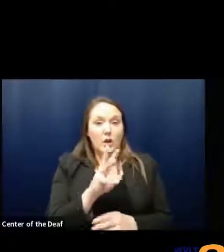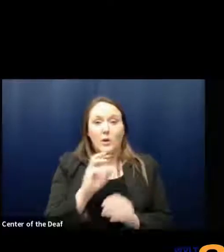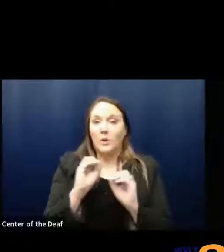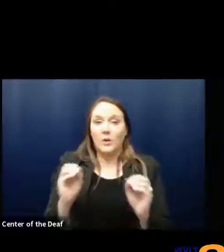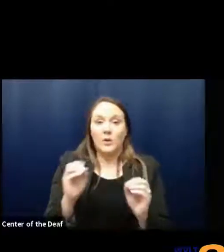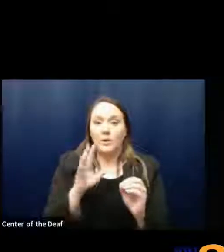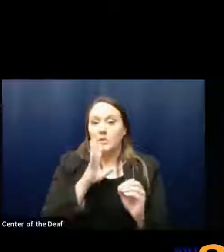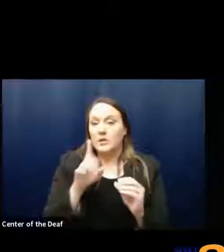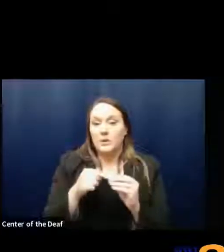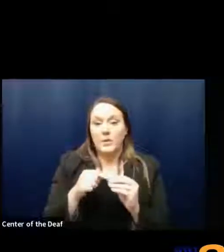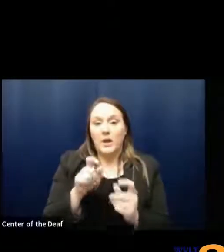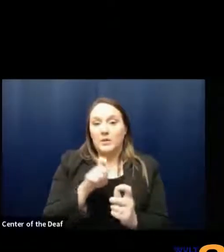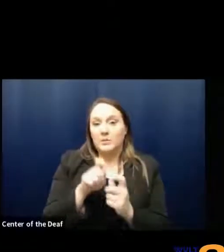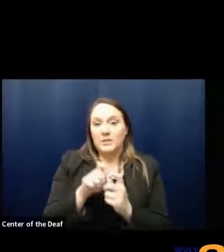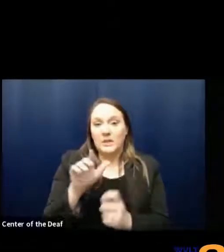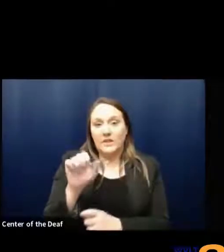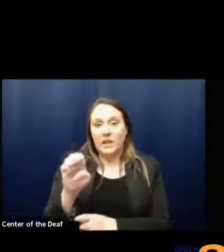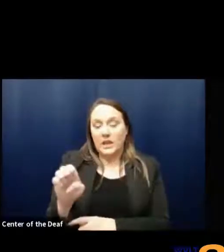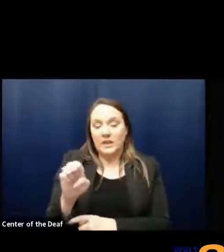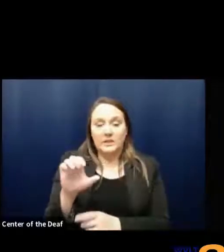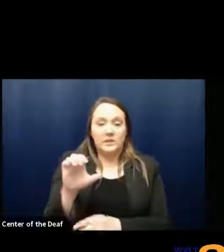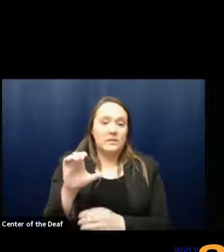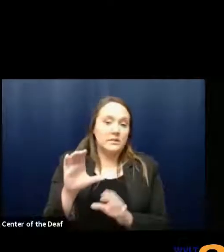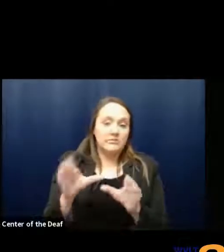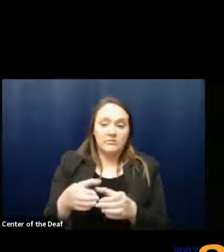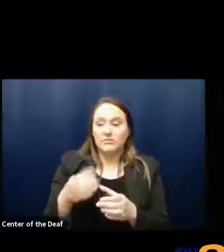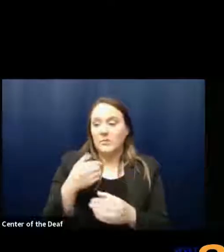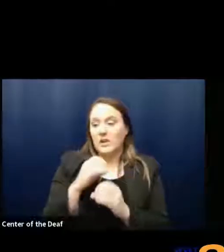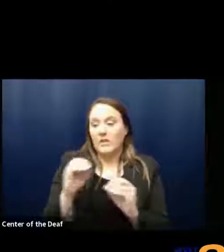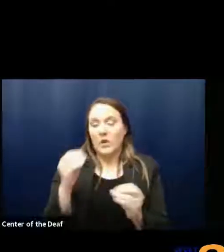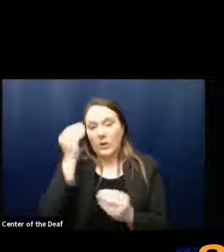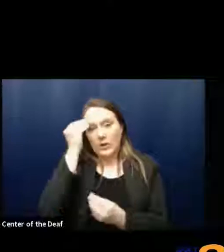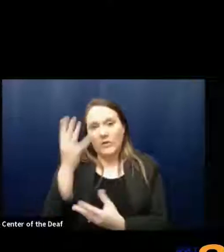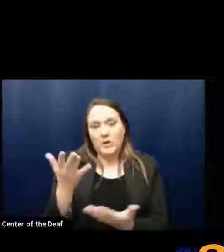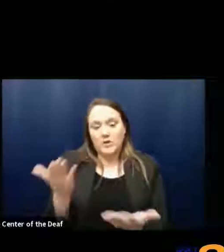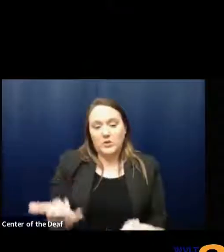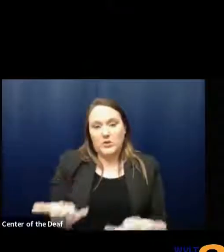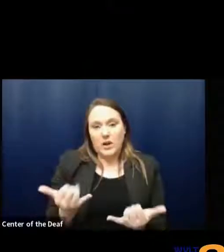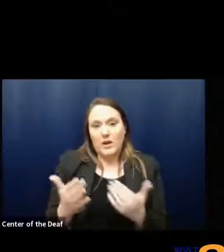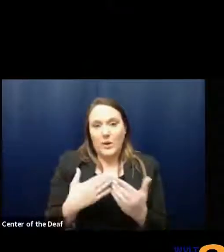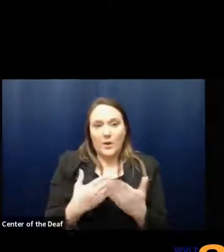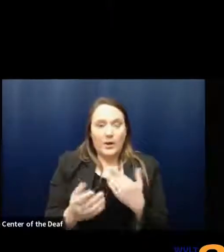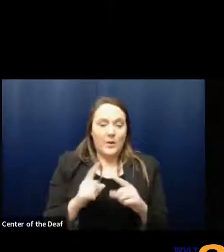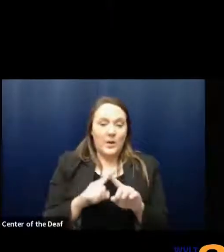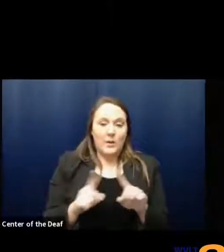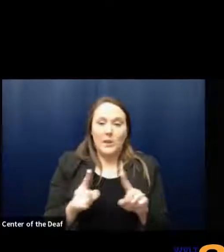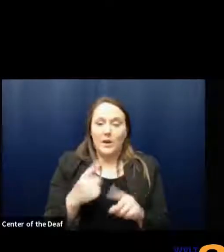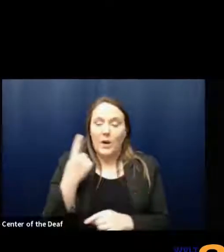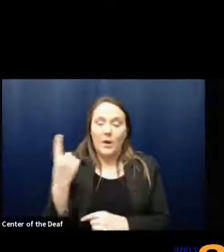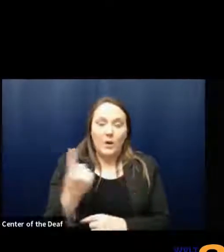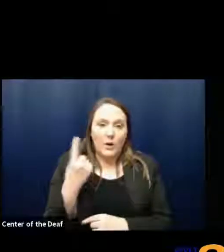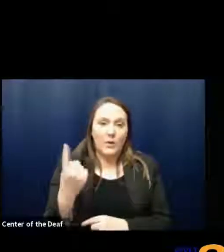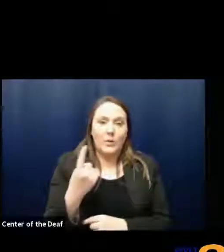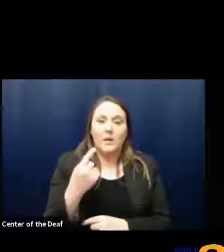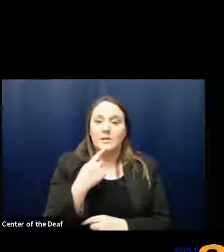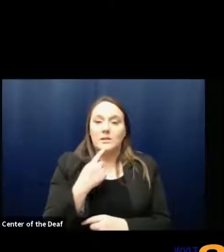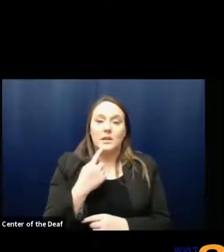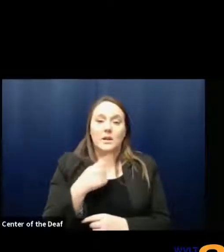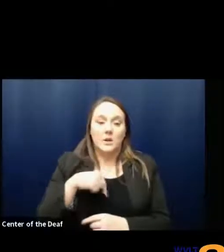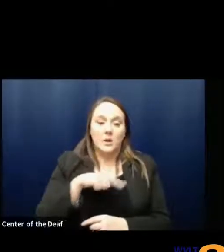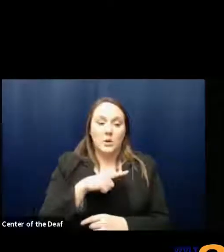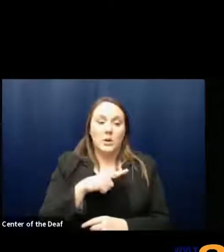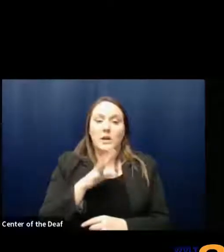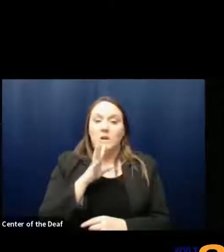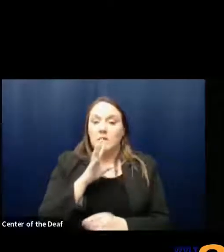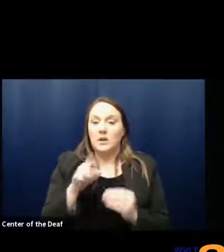clusters. And I honestly don't have that information in front of me right now anyway. But as always, we're really talking